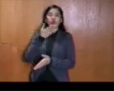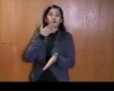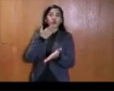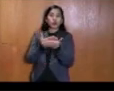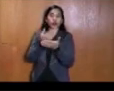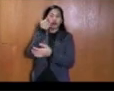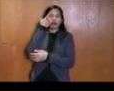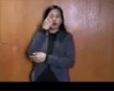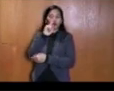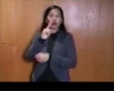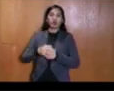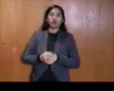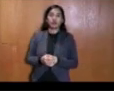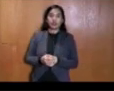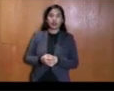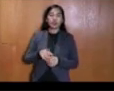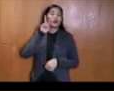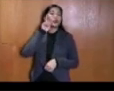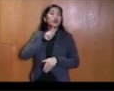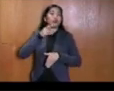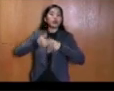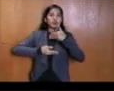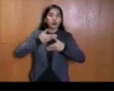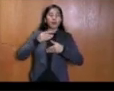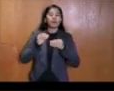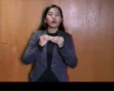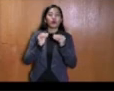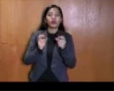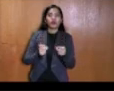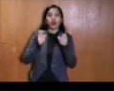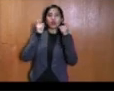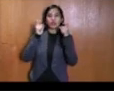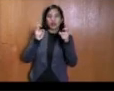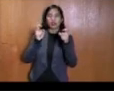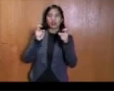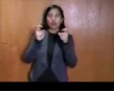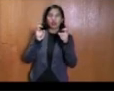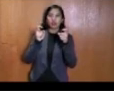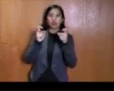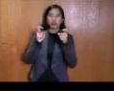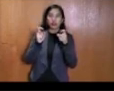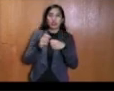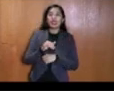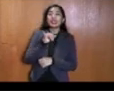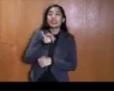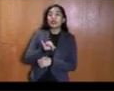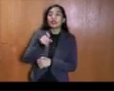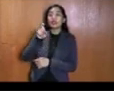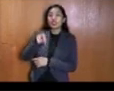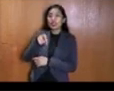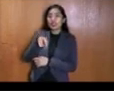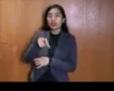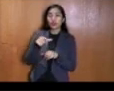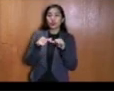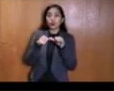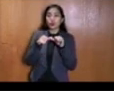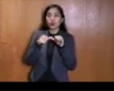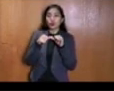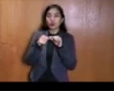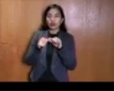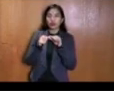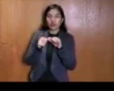taking existing processes and making them faster, more efficient, and more scalable. But of course, you need existing mechanisms for